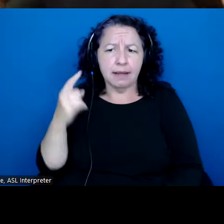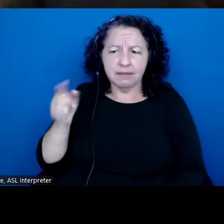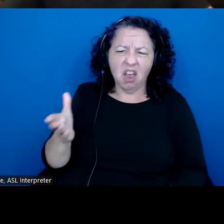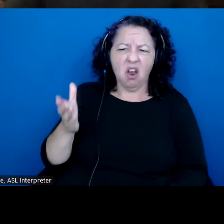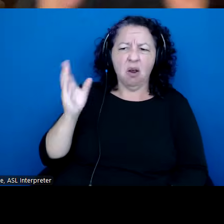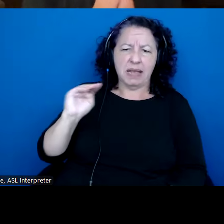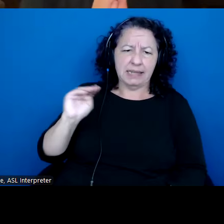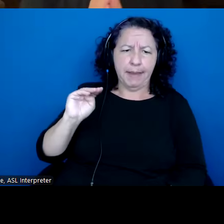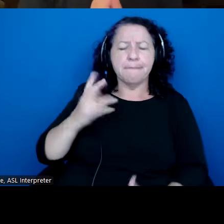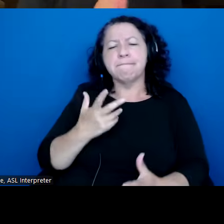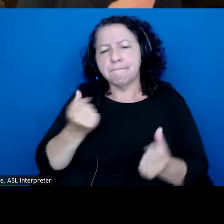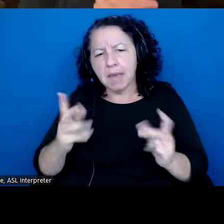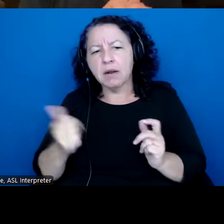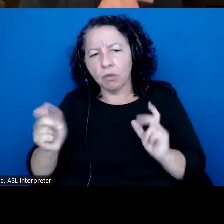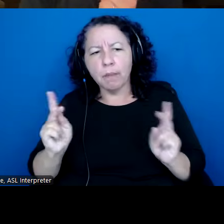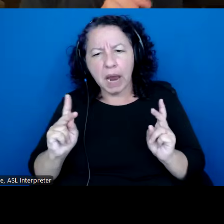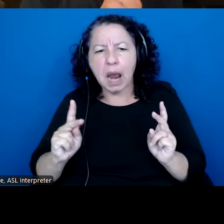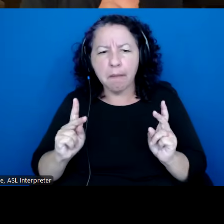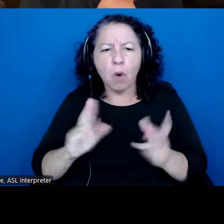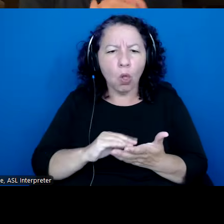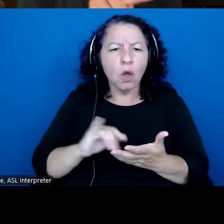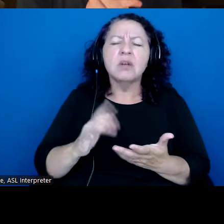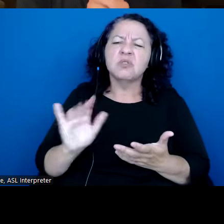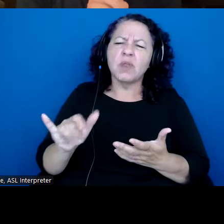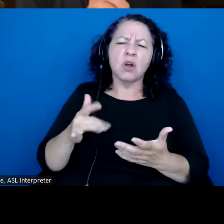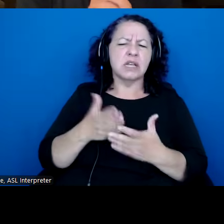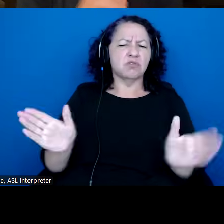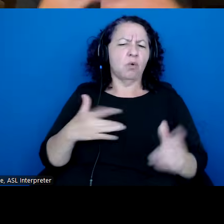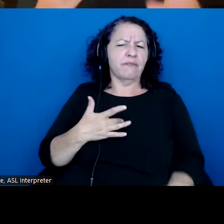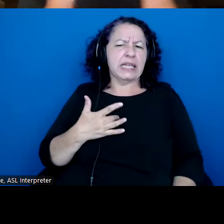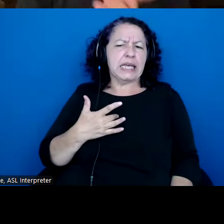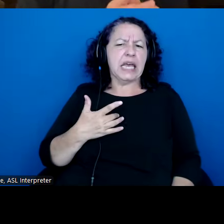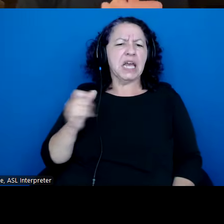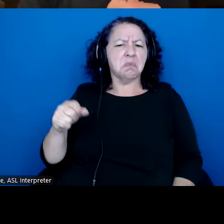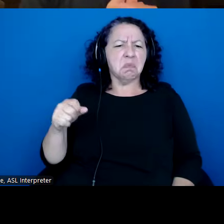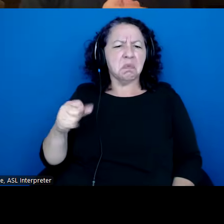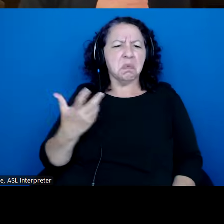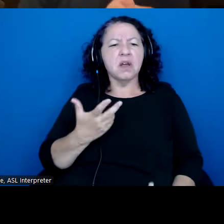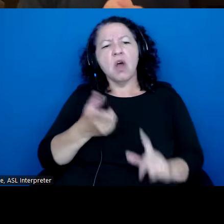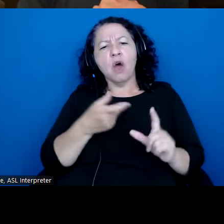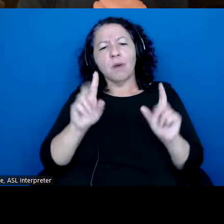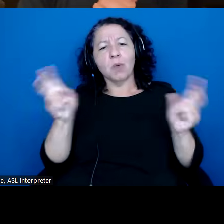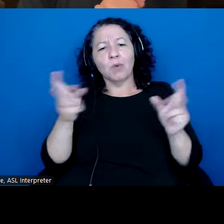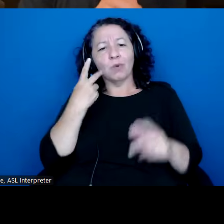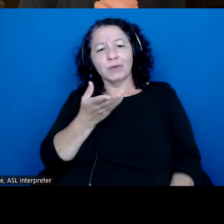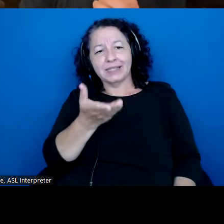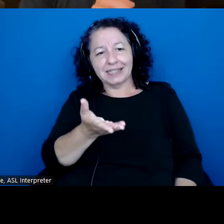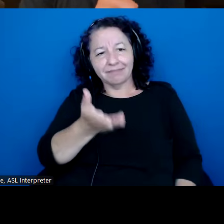of got picked up by a lot of other people. And so there is a sense of that out there, and like from this quote you see on the screen here.